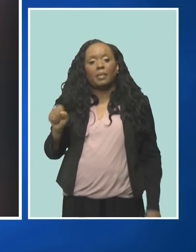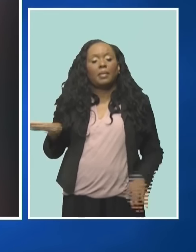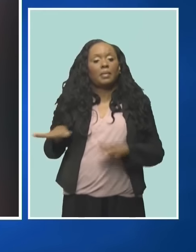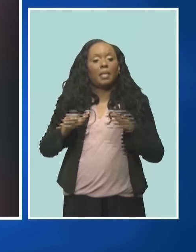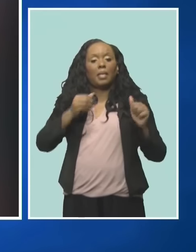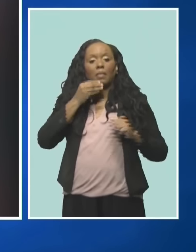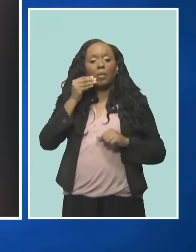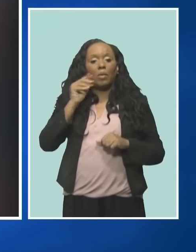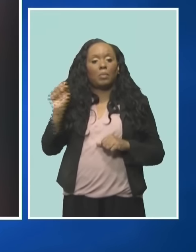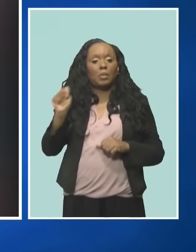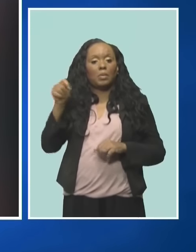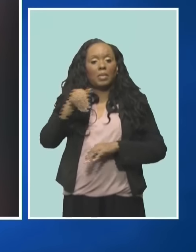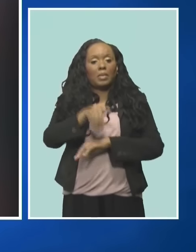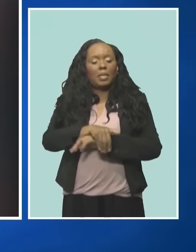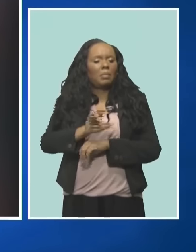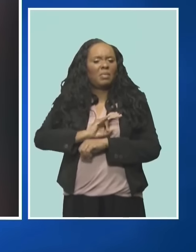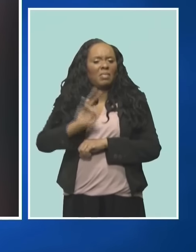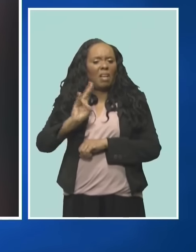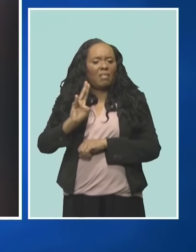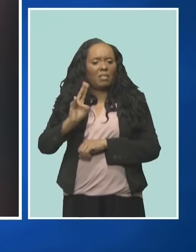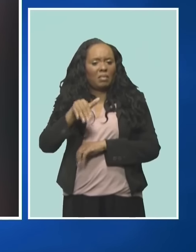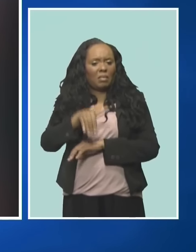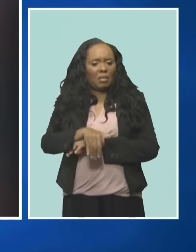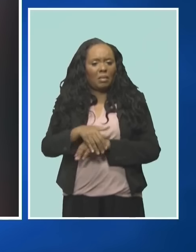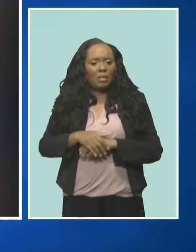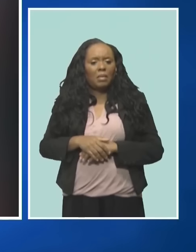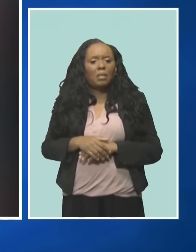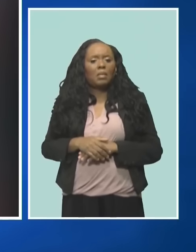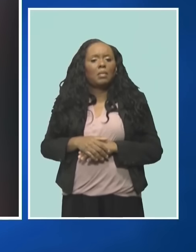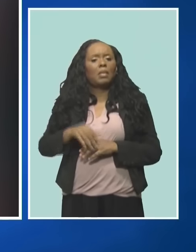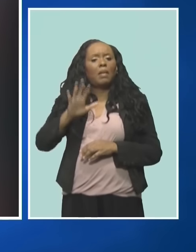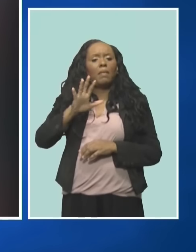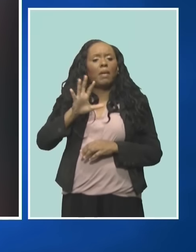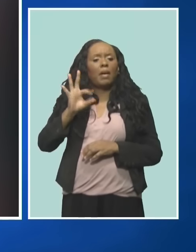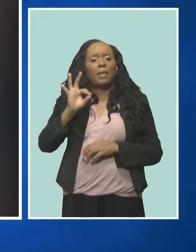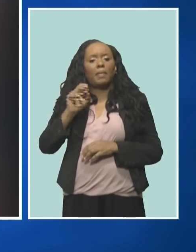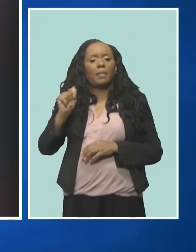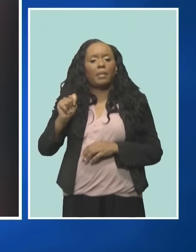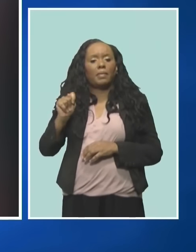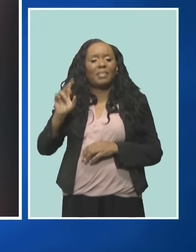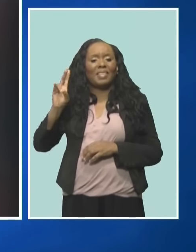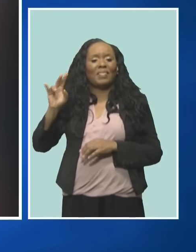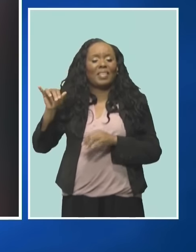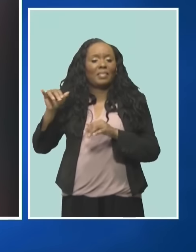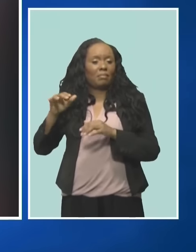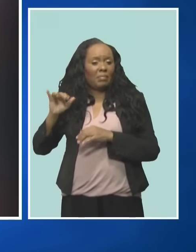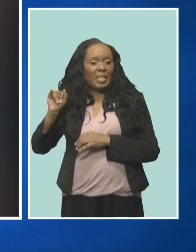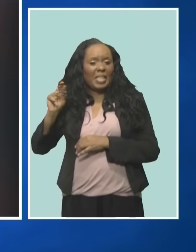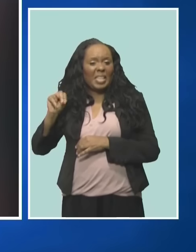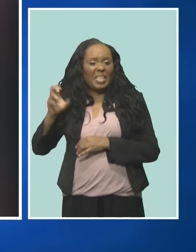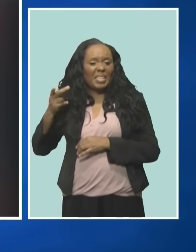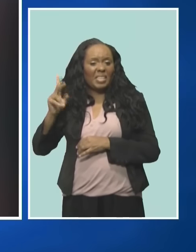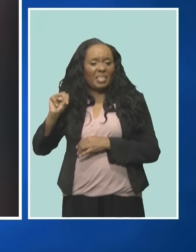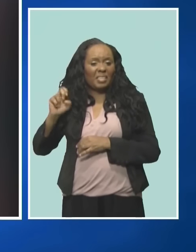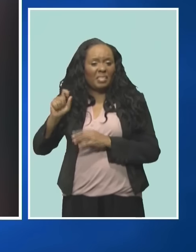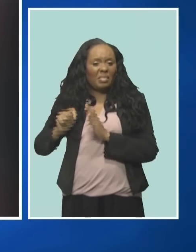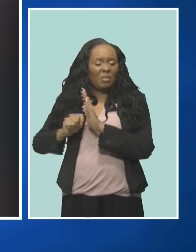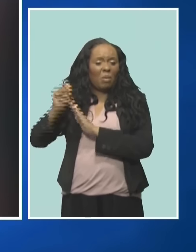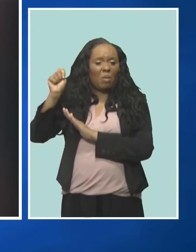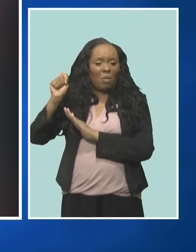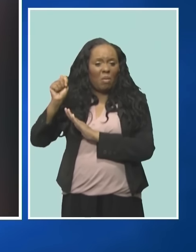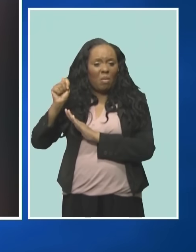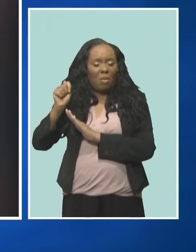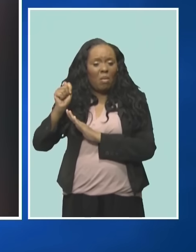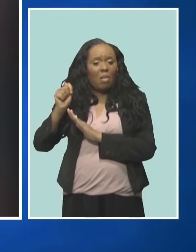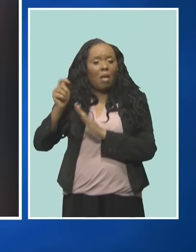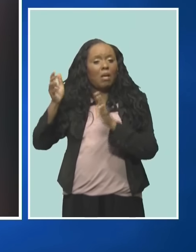night around 7. Stacey Ann is about 5 feet 7 inches tall. She's dark and of medium build. She has brown eyes, a space between